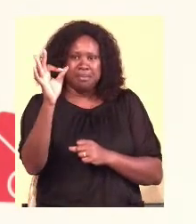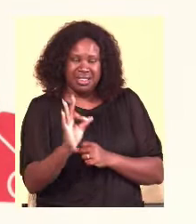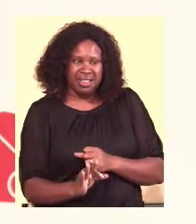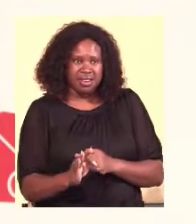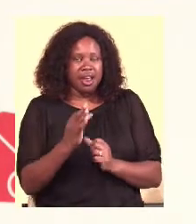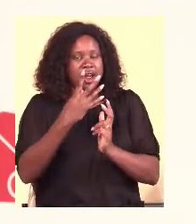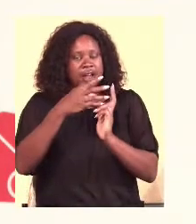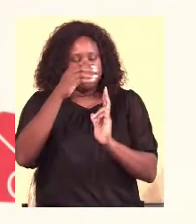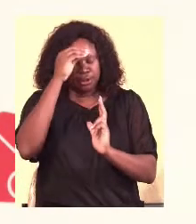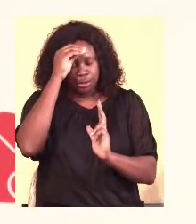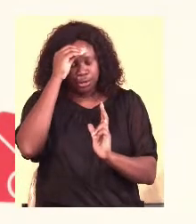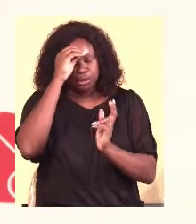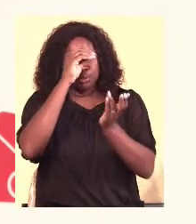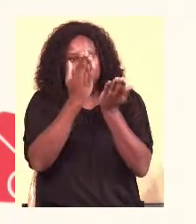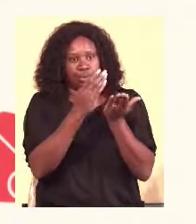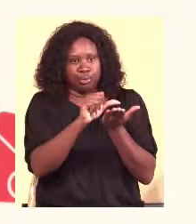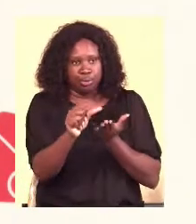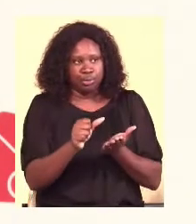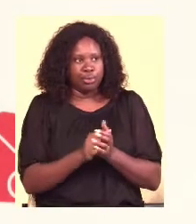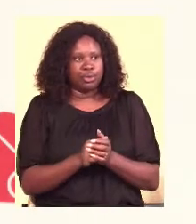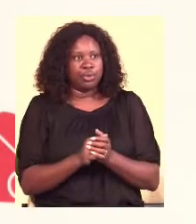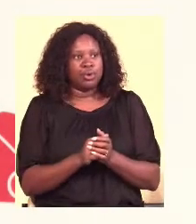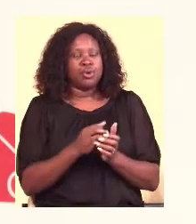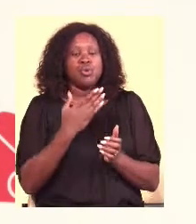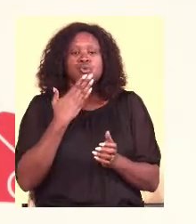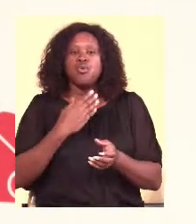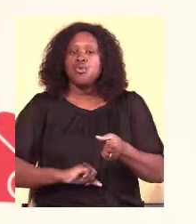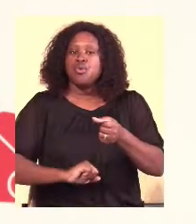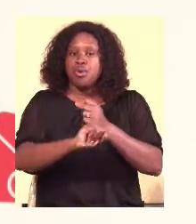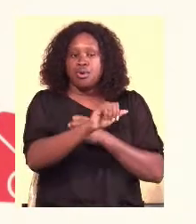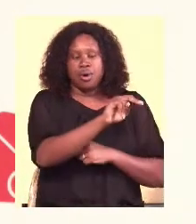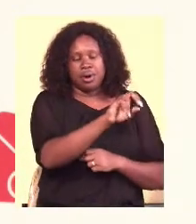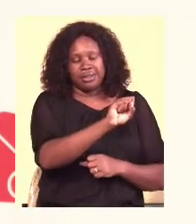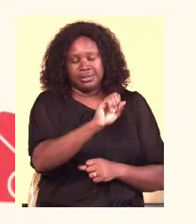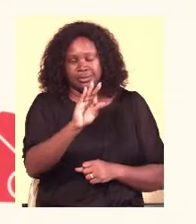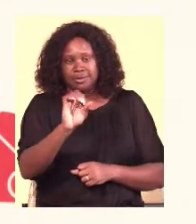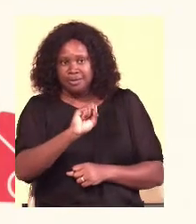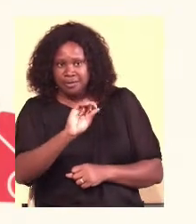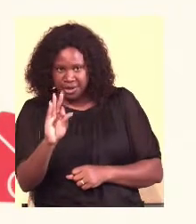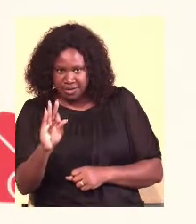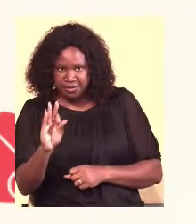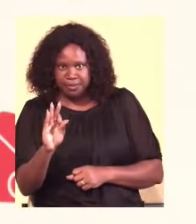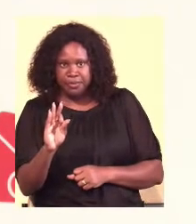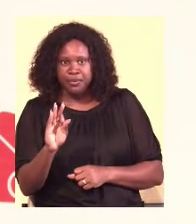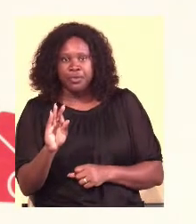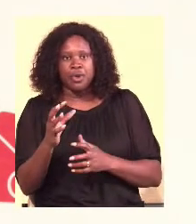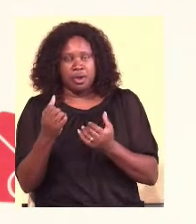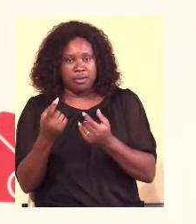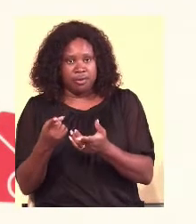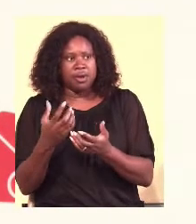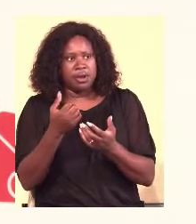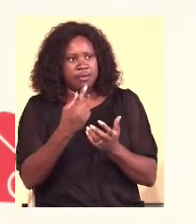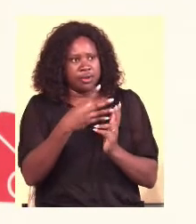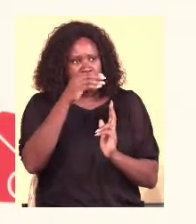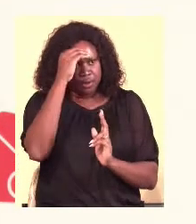students' tuition fees, those who are funded by NSFAF. We also know that there are students